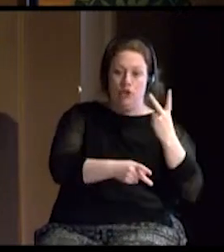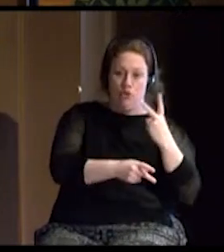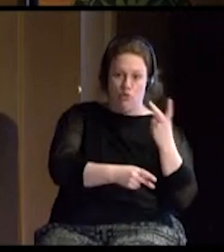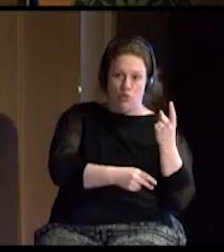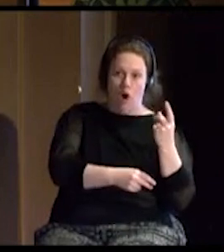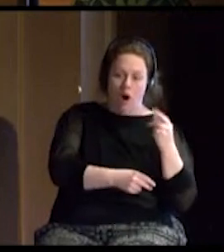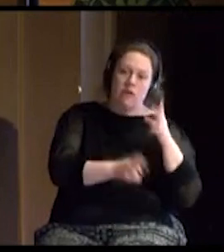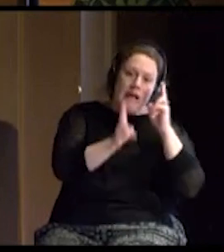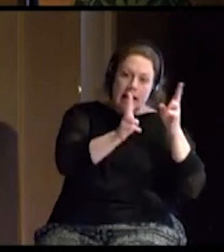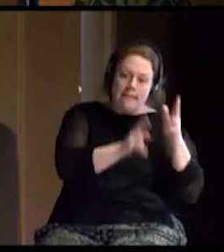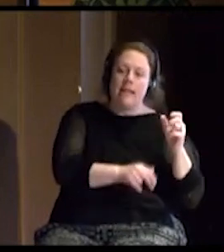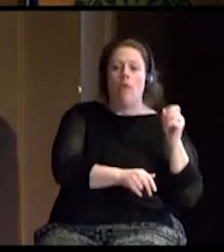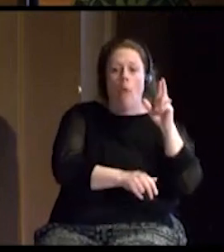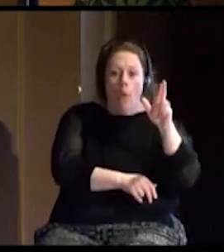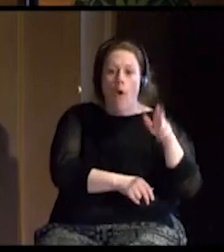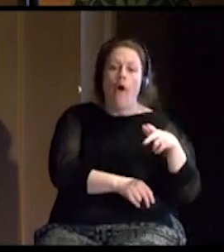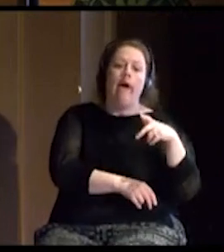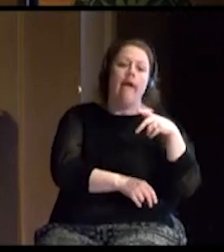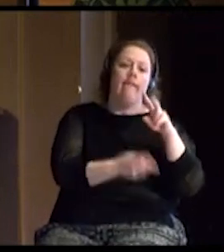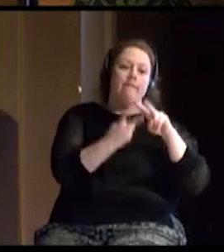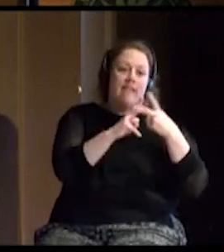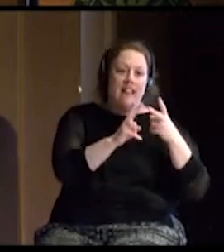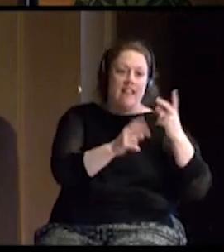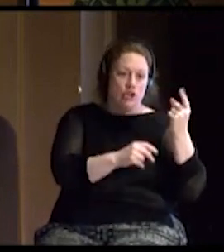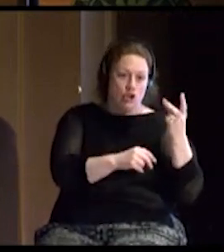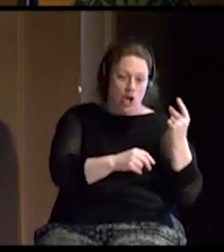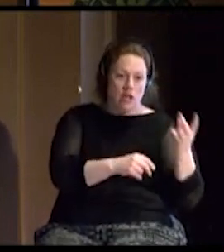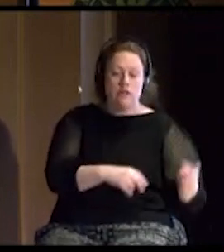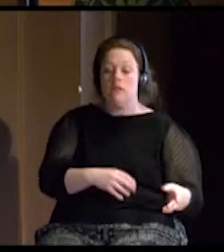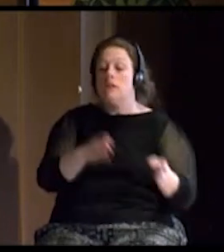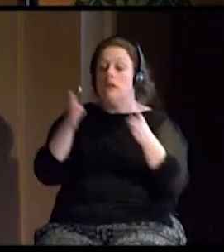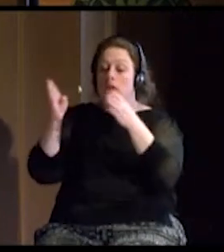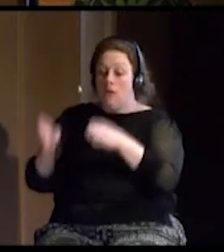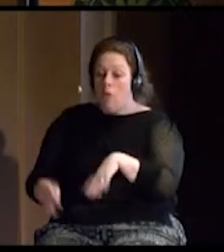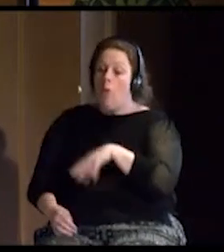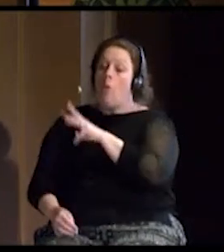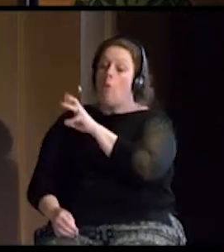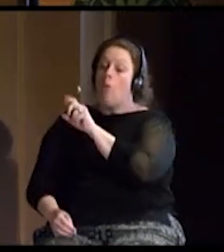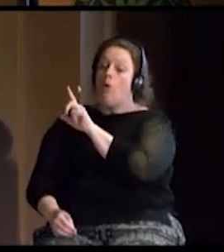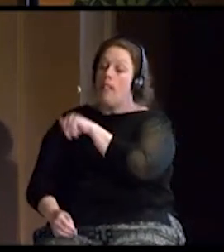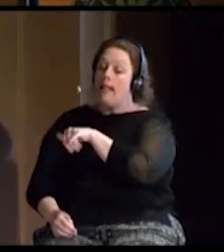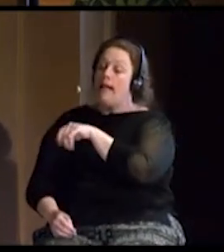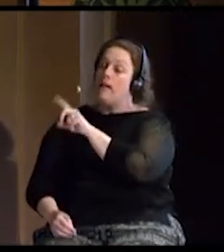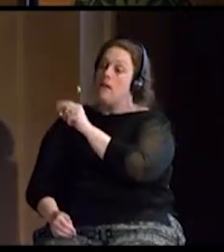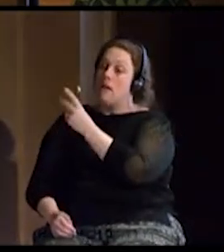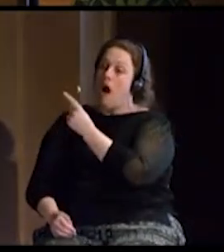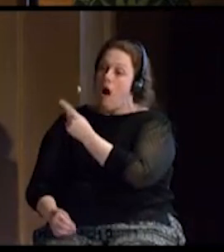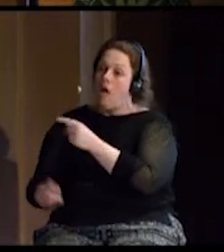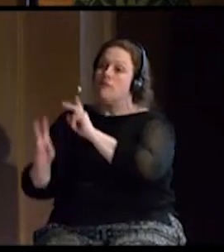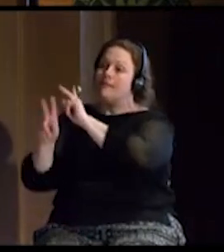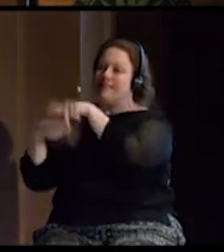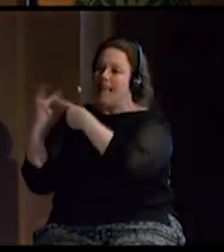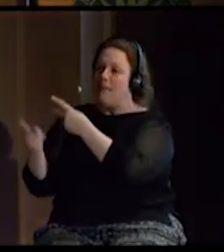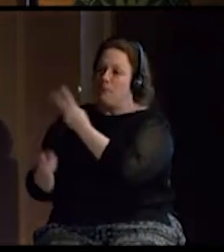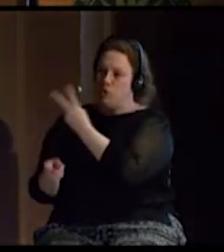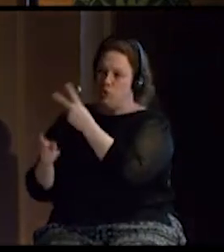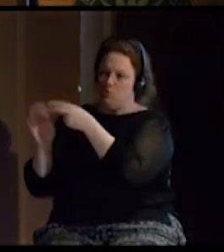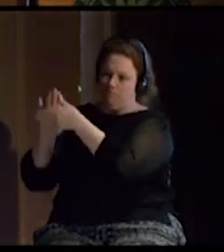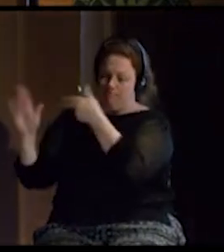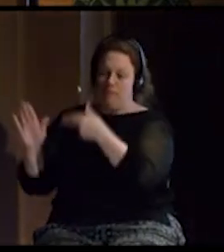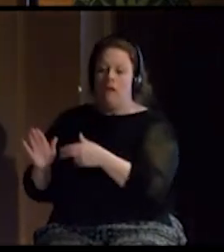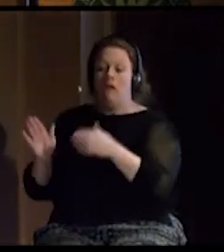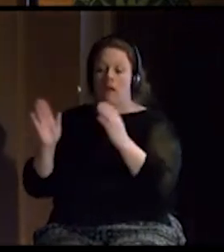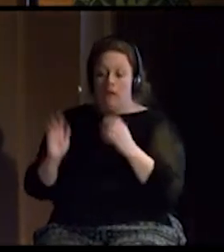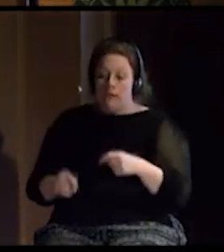hunting dogs, and so-called type 1 dogs, which are archaeological woolly dogs. And you can see that the metatarsal